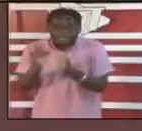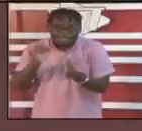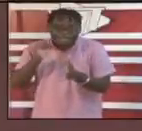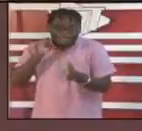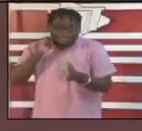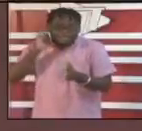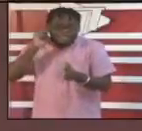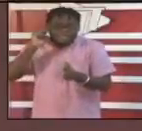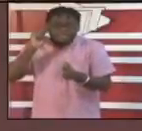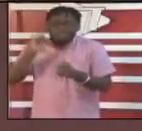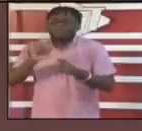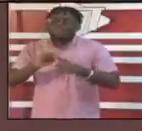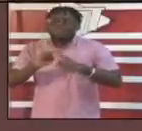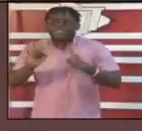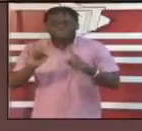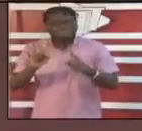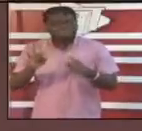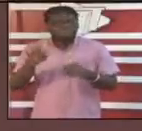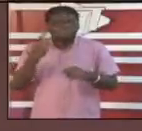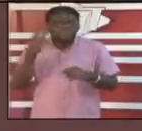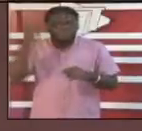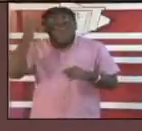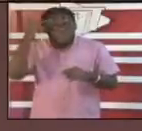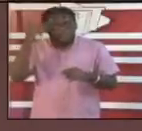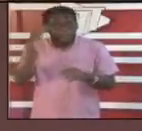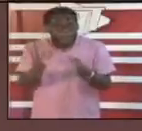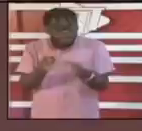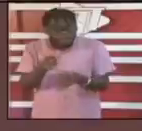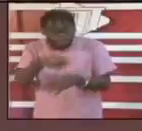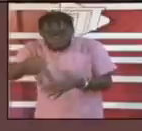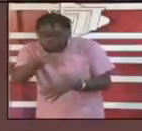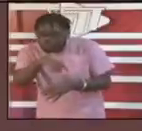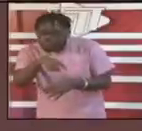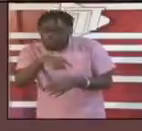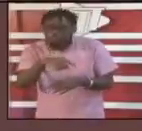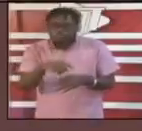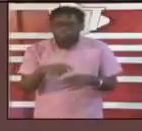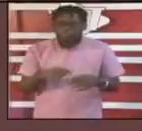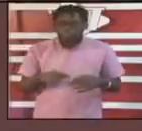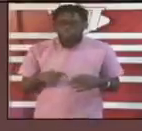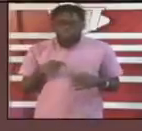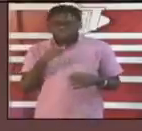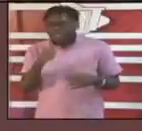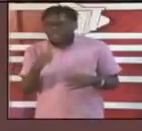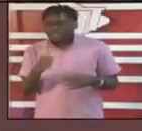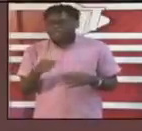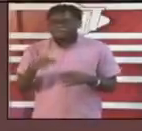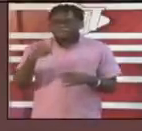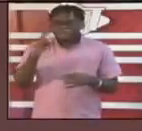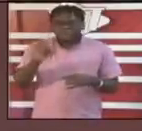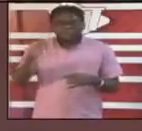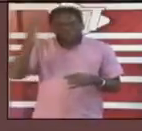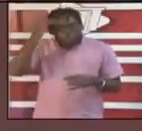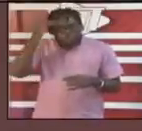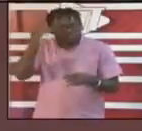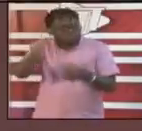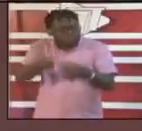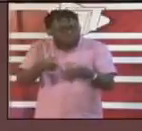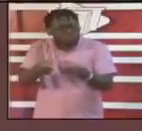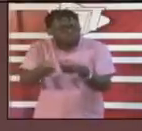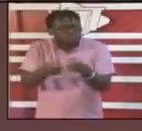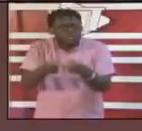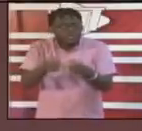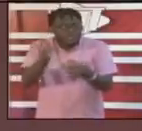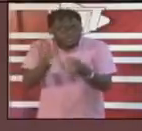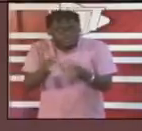However, parents, if your anxieties are not managed properly, they will be passed on